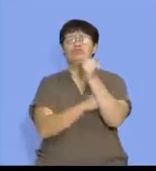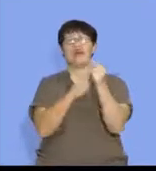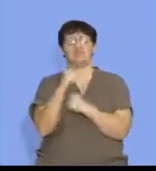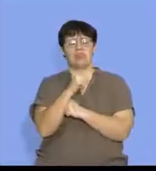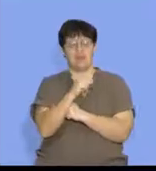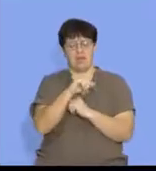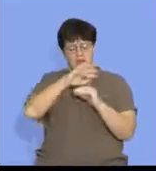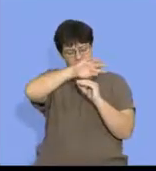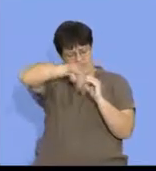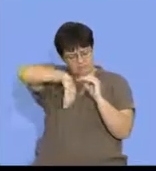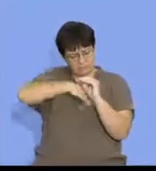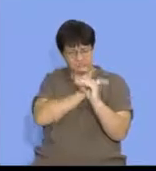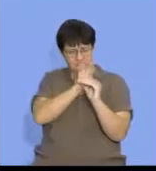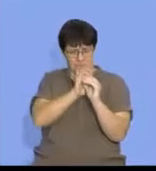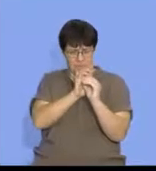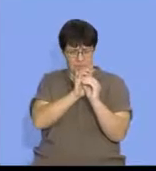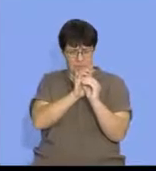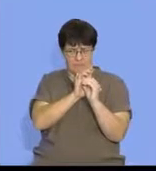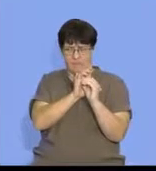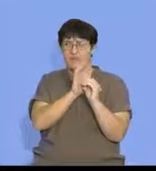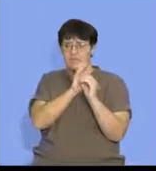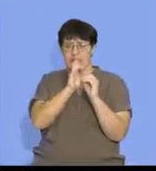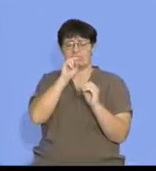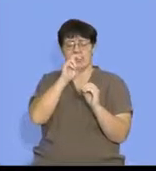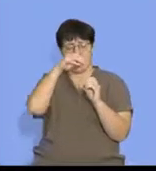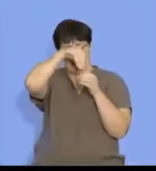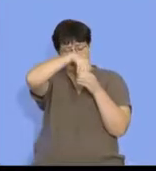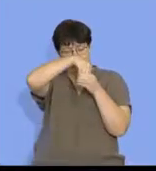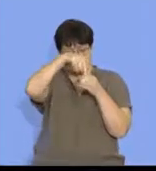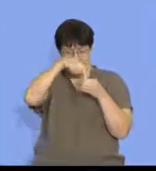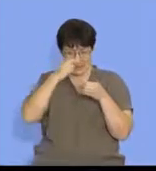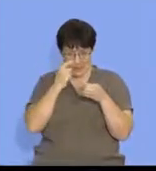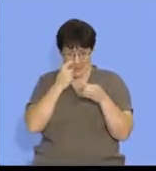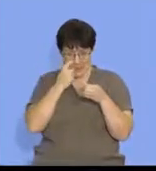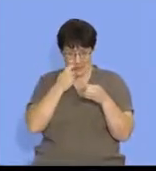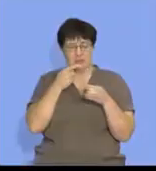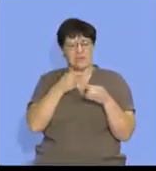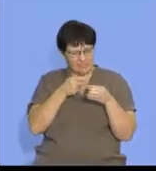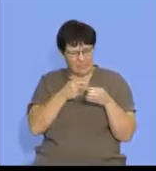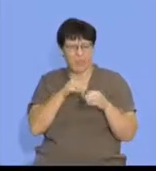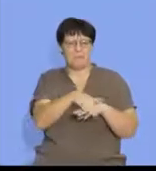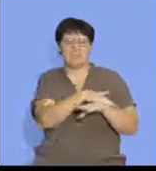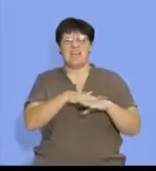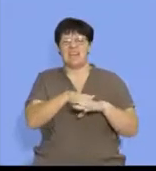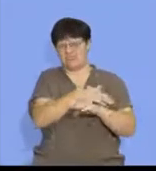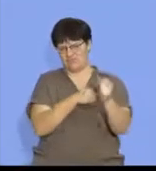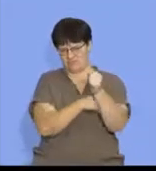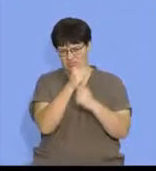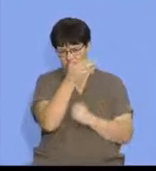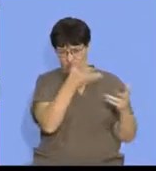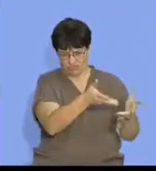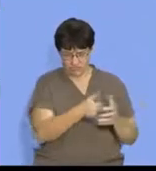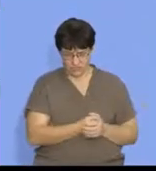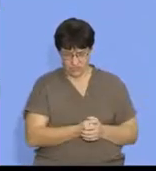a structure around it, right, and you're going to have this DNA in the middle. So that is the basic